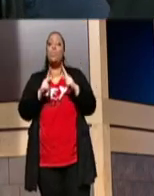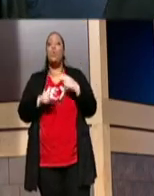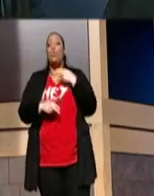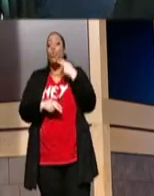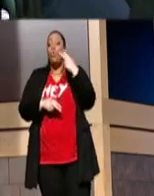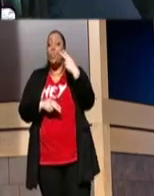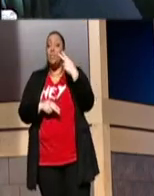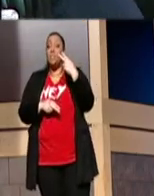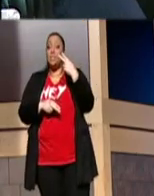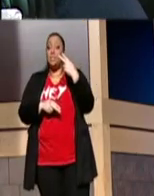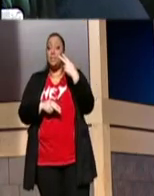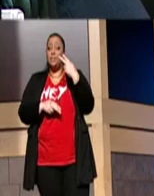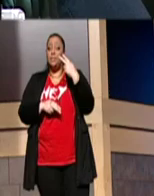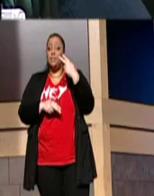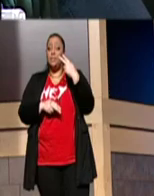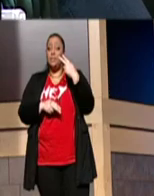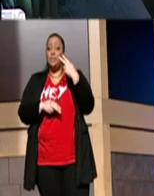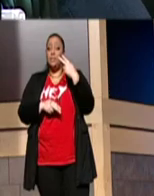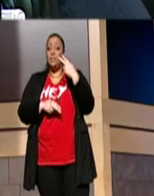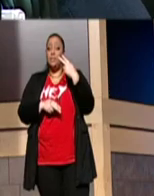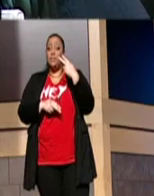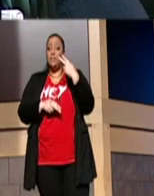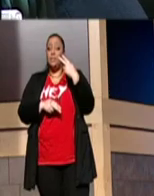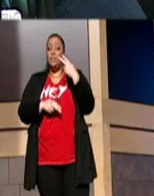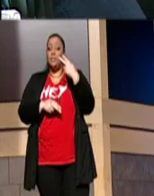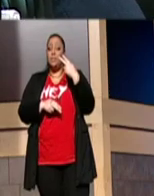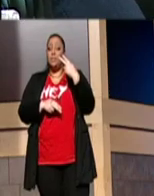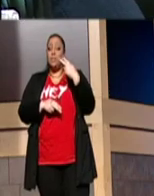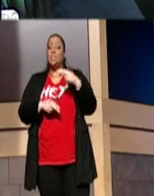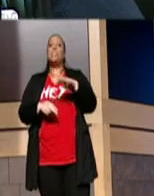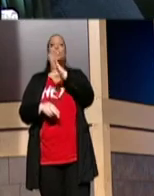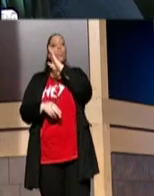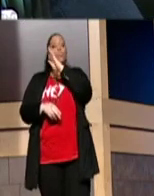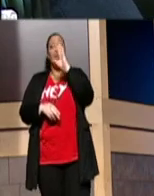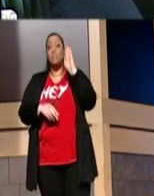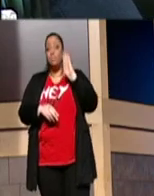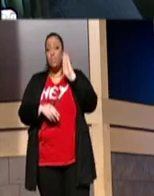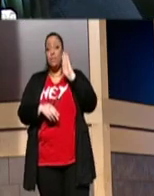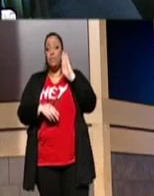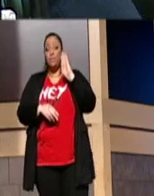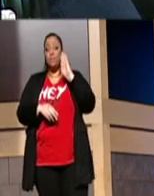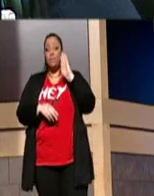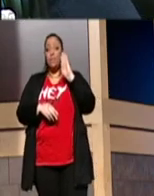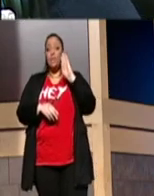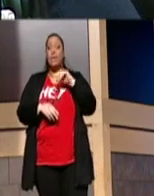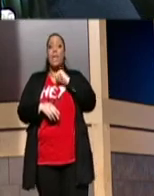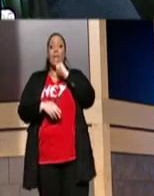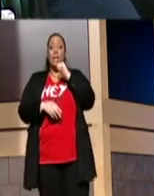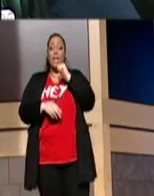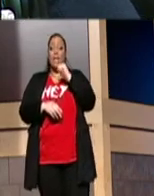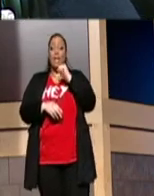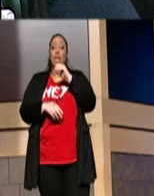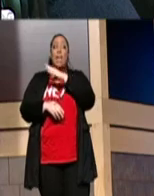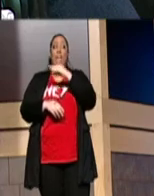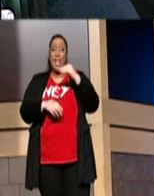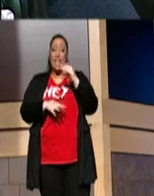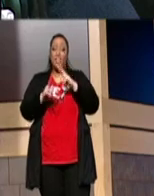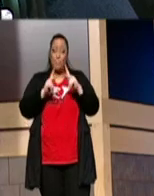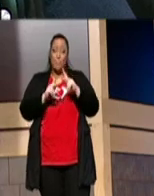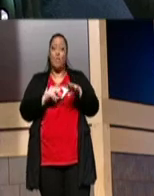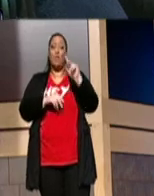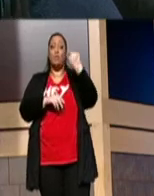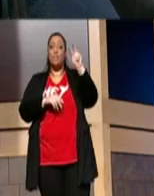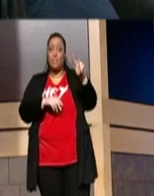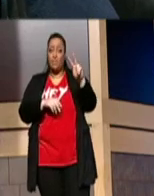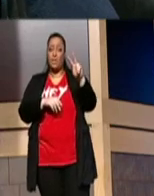us? There are over 800 people now who are on this one Facebook stream, not forgetting the people that are on TV. Other platforms, right? Other